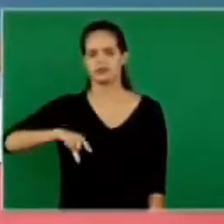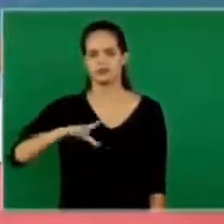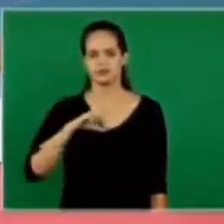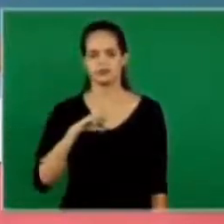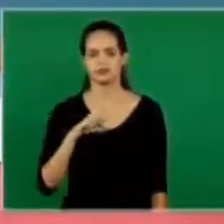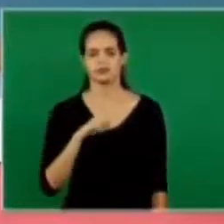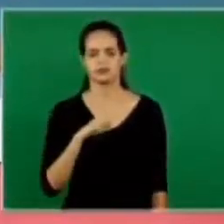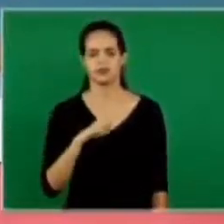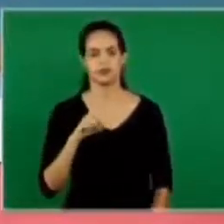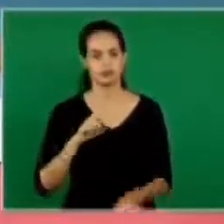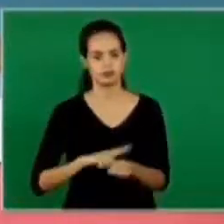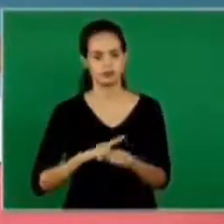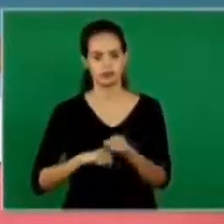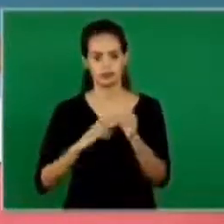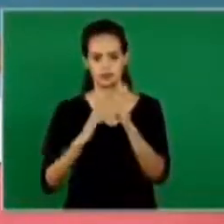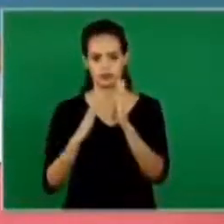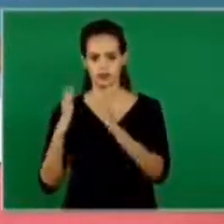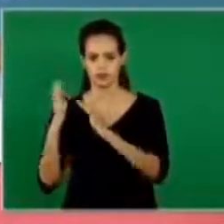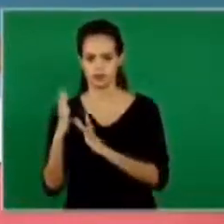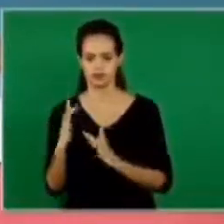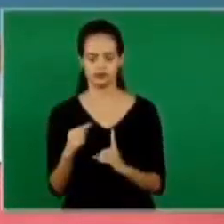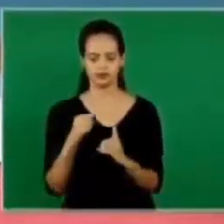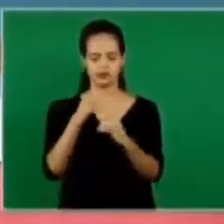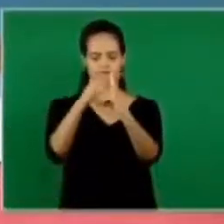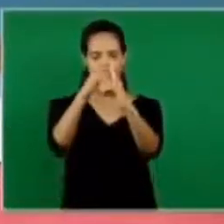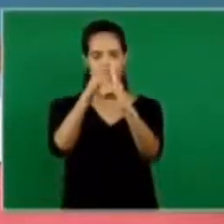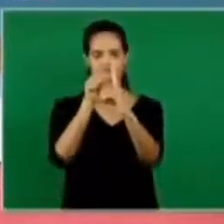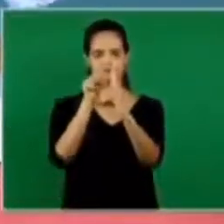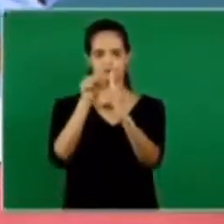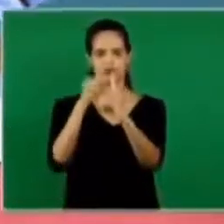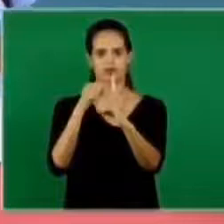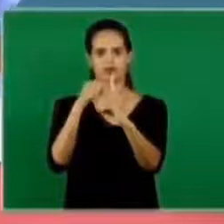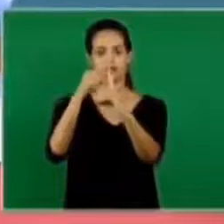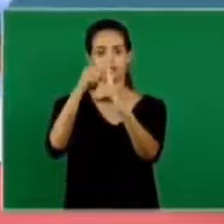When the Lord Jesus was in the cross of Calvary,